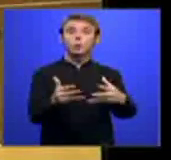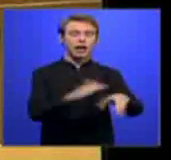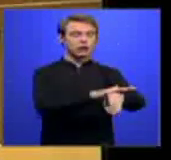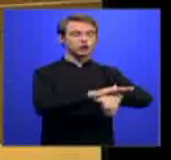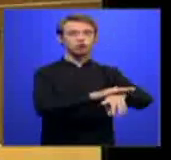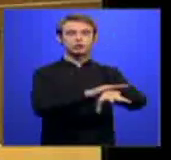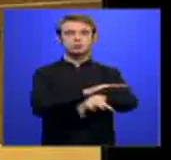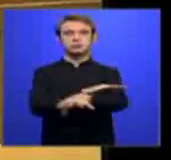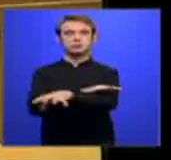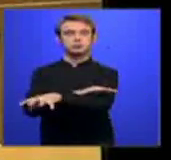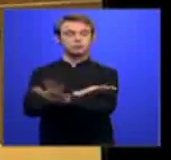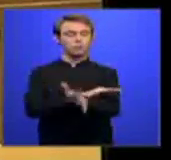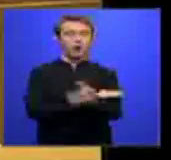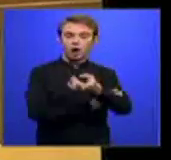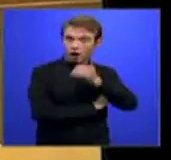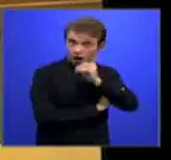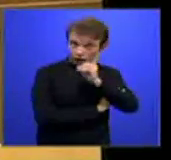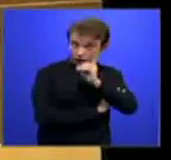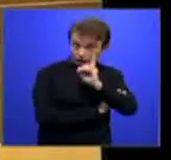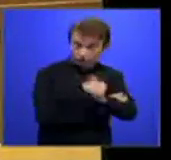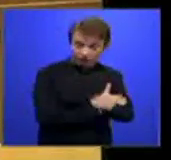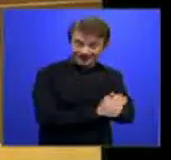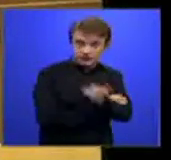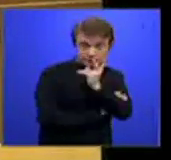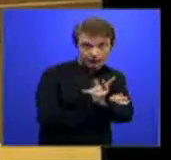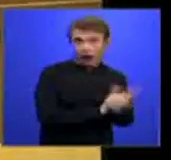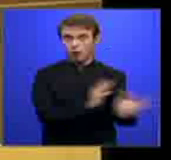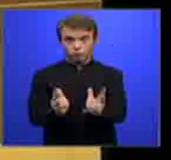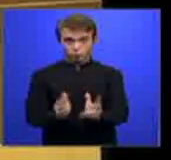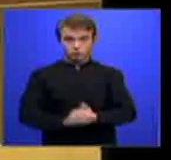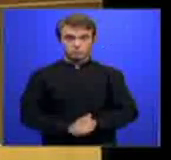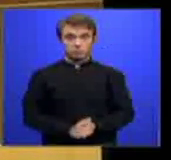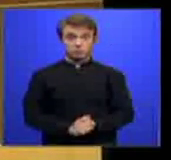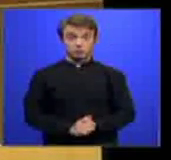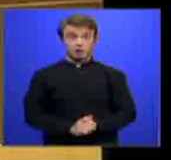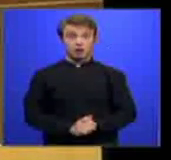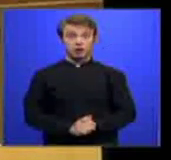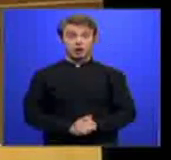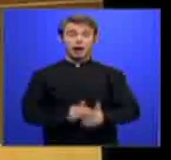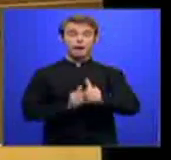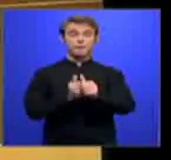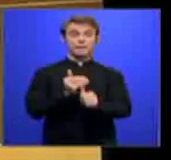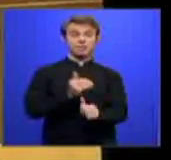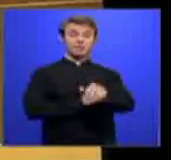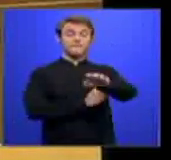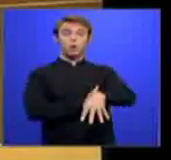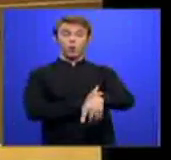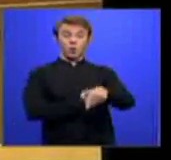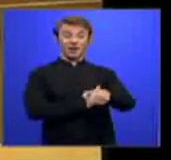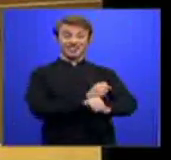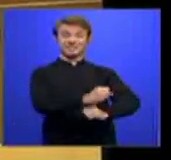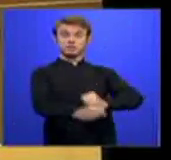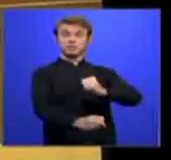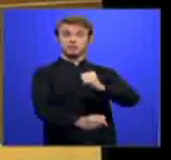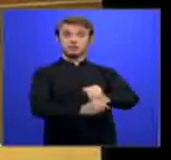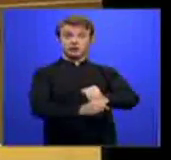In that regard, as from April this year, the first group of approximately